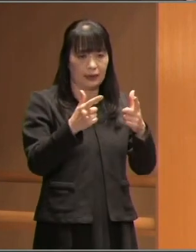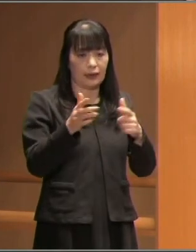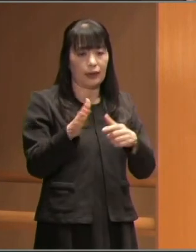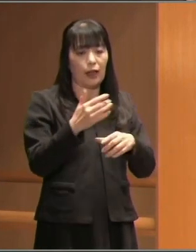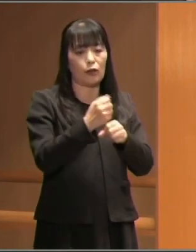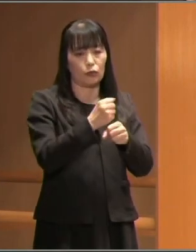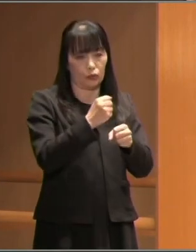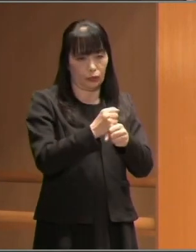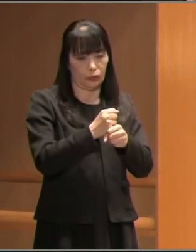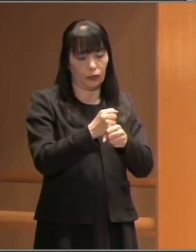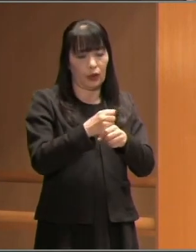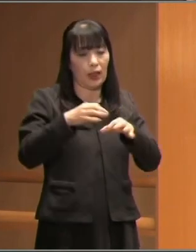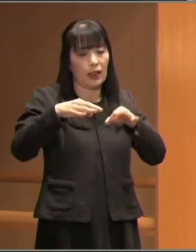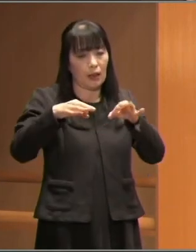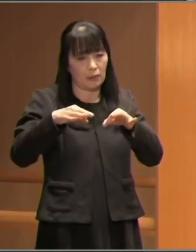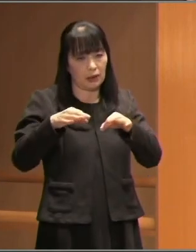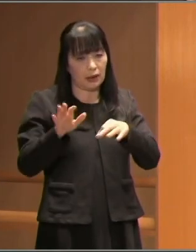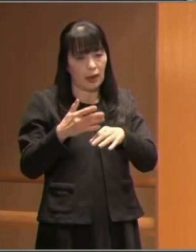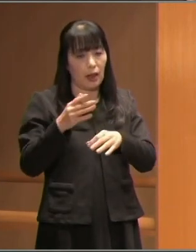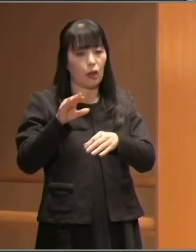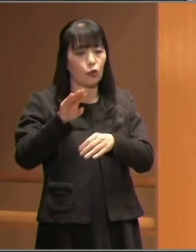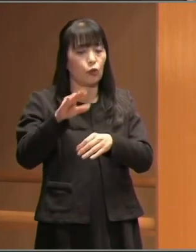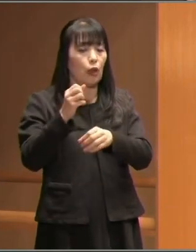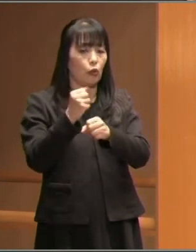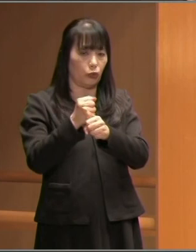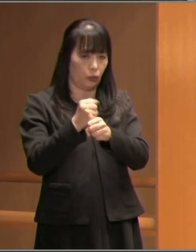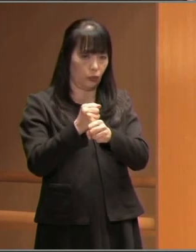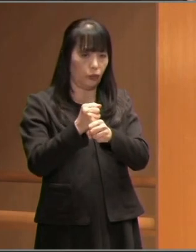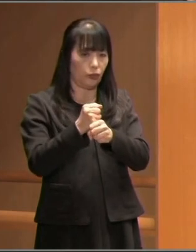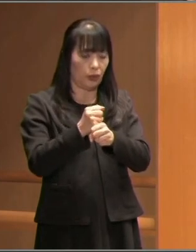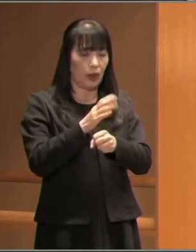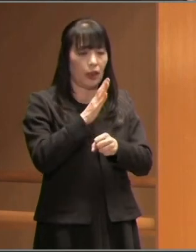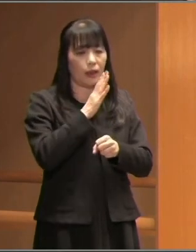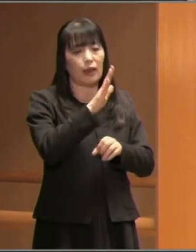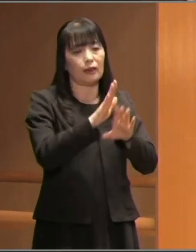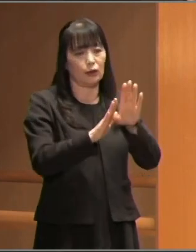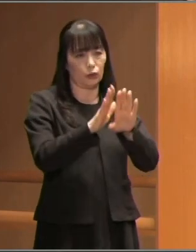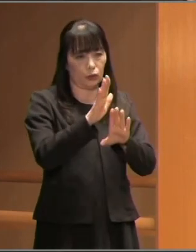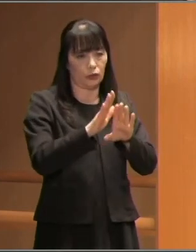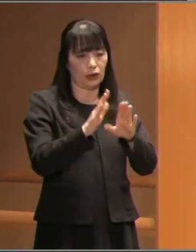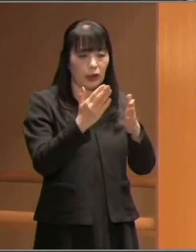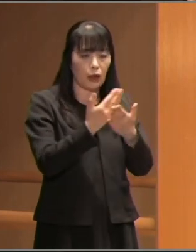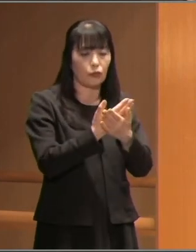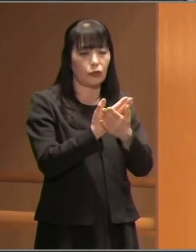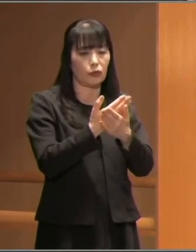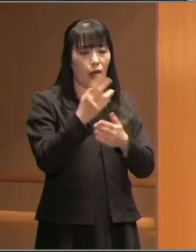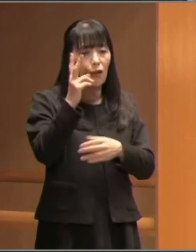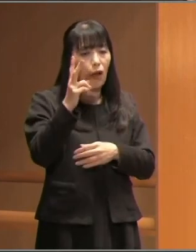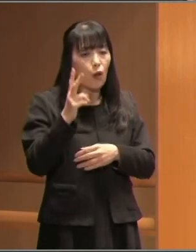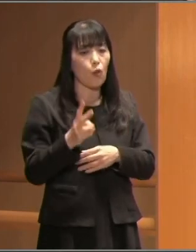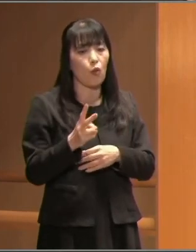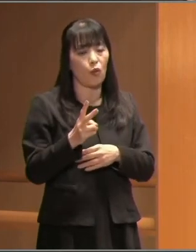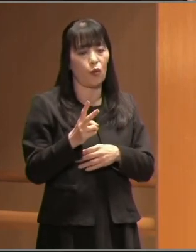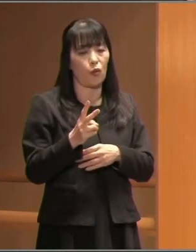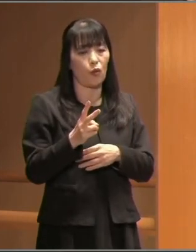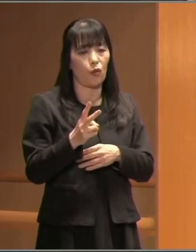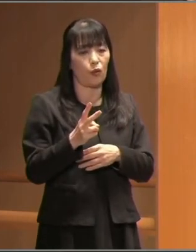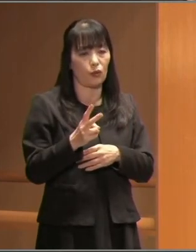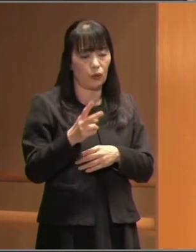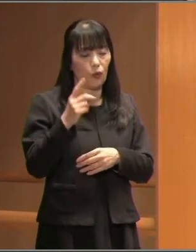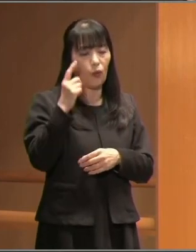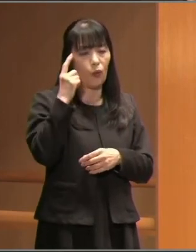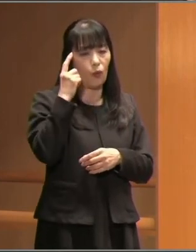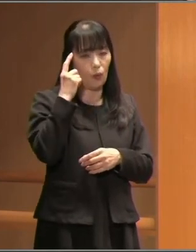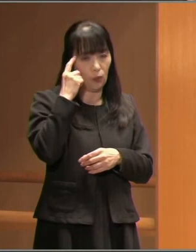also the making car from wood and paper would become realistic, and we had